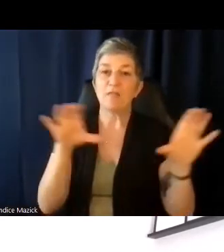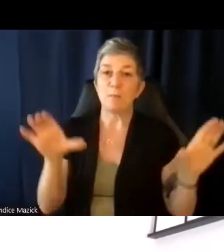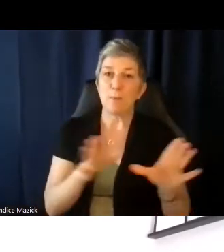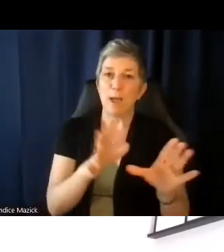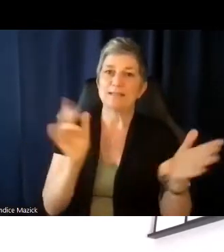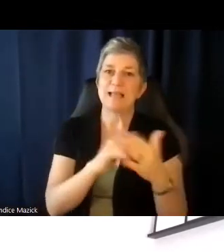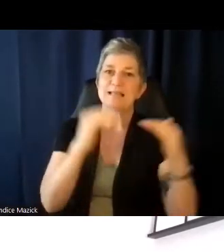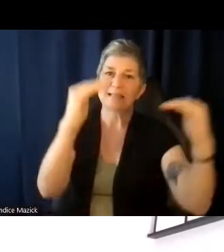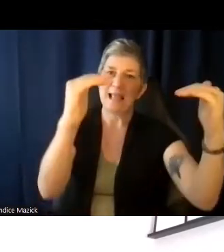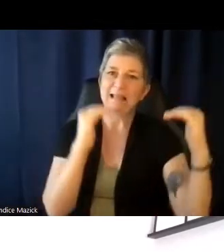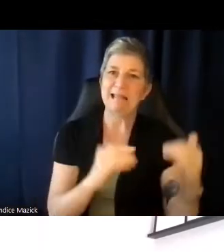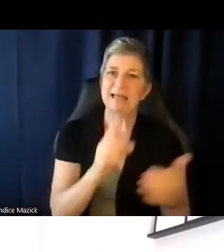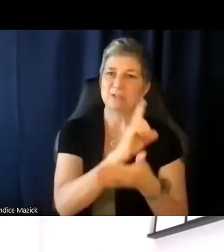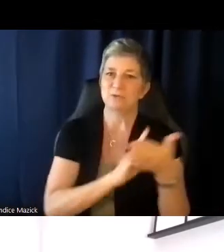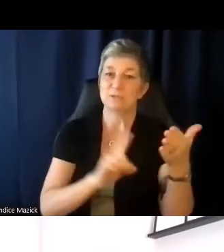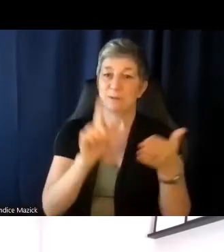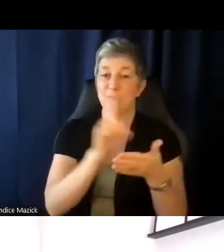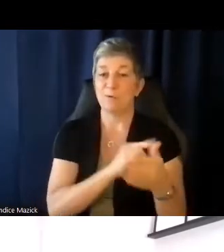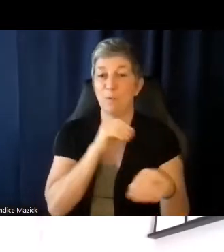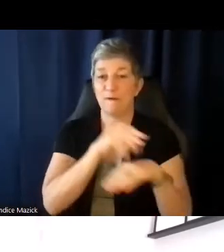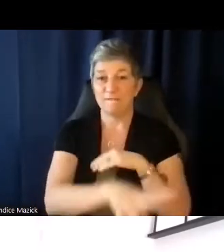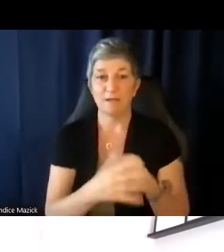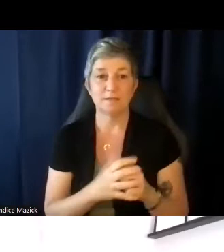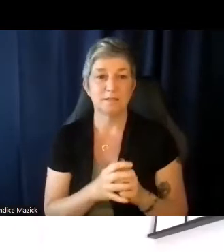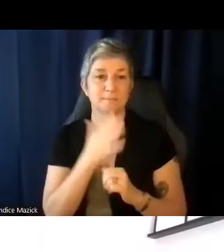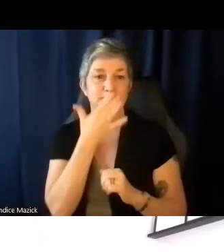less discriminatory effect.